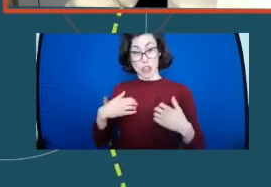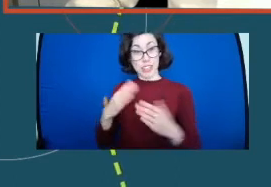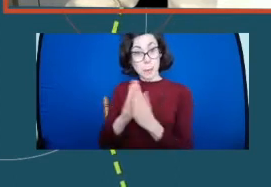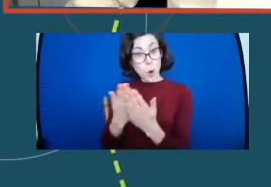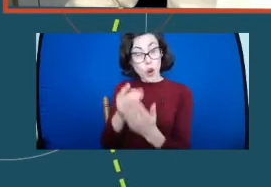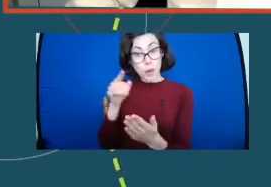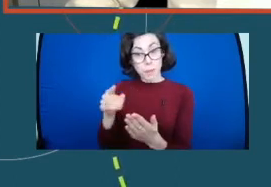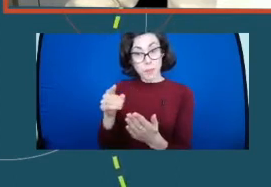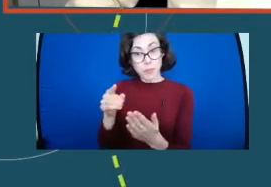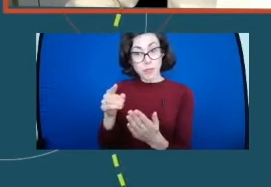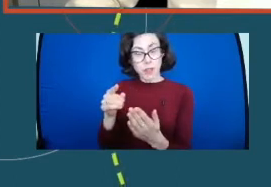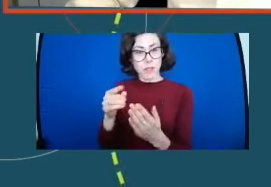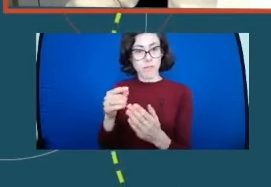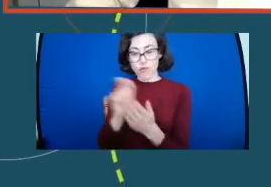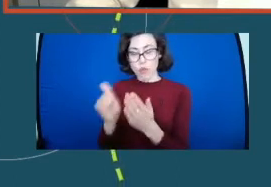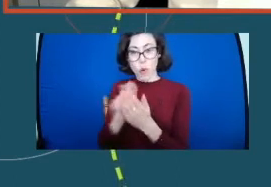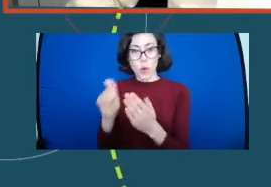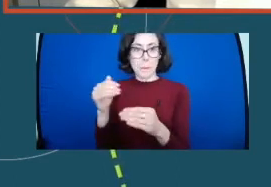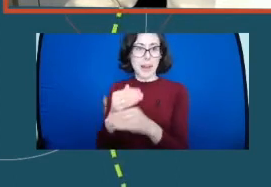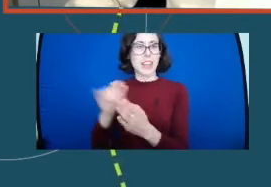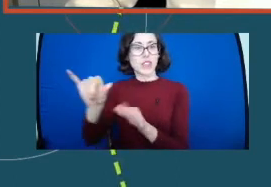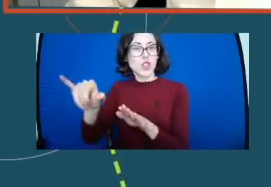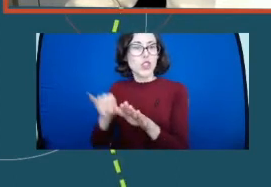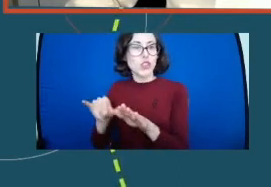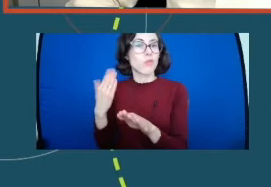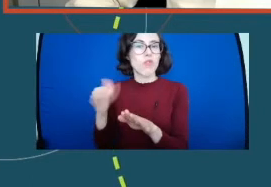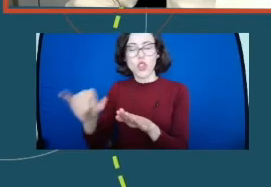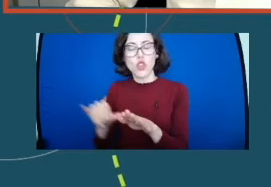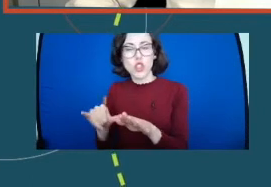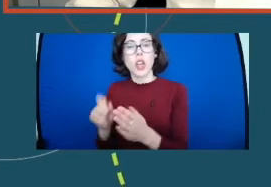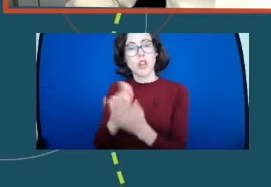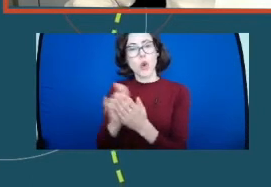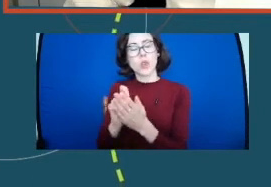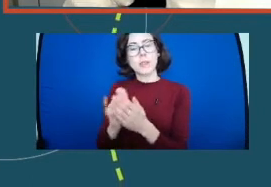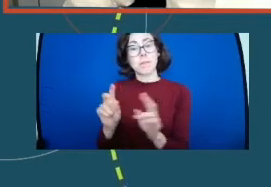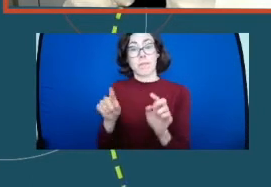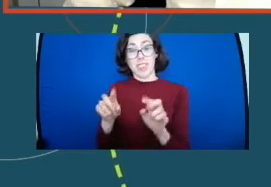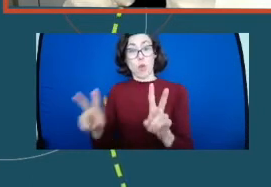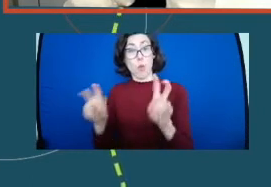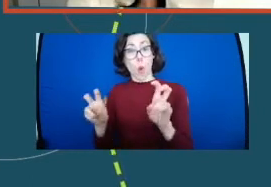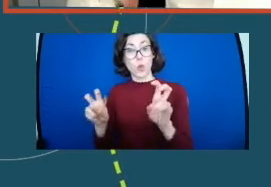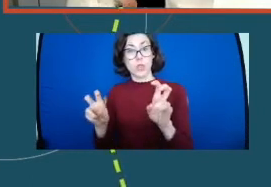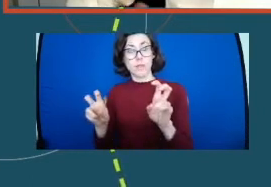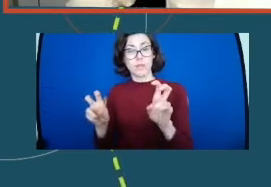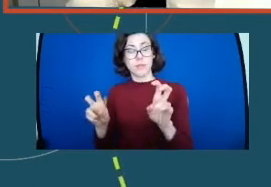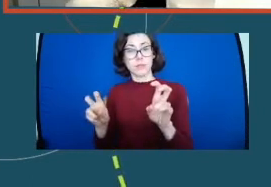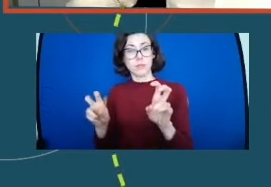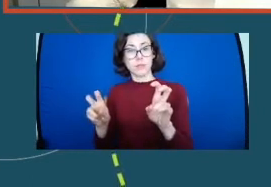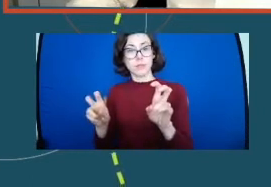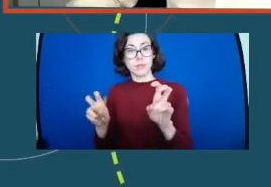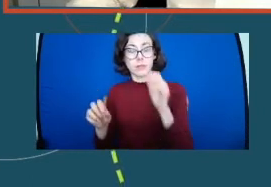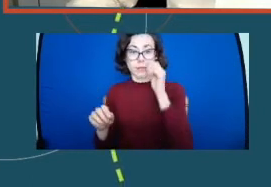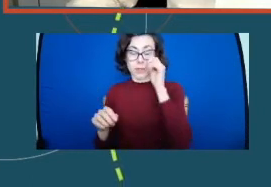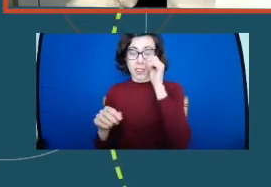General in the United States, Dr. Vivek Murthy, is he's quoted as a doctor. I find this to